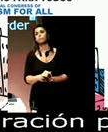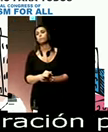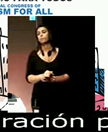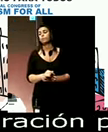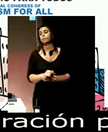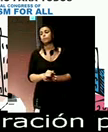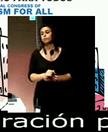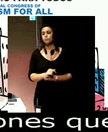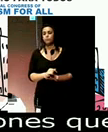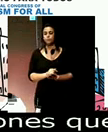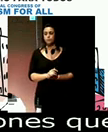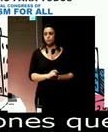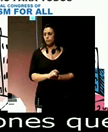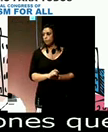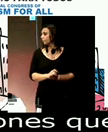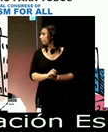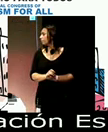As analyze